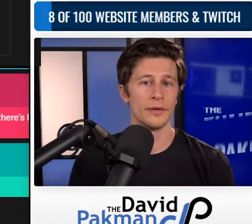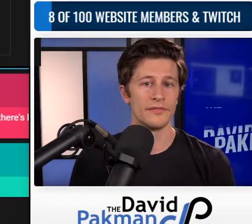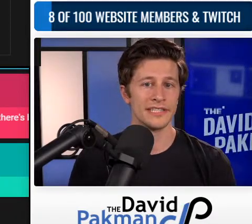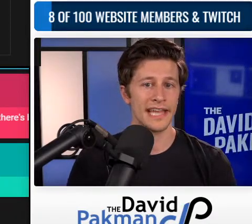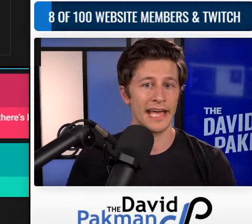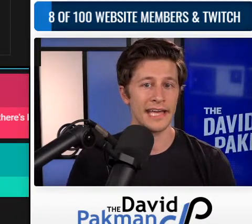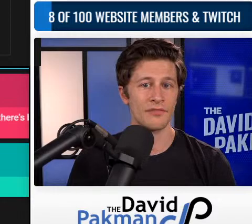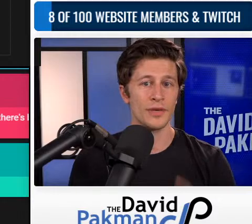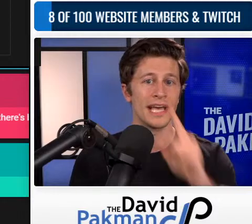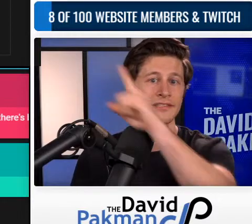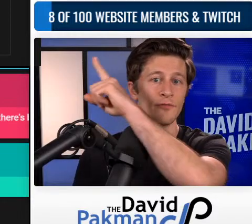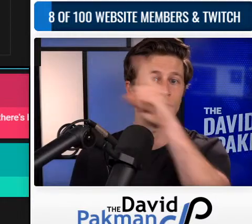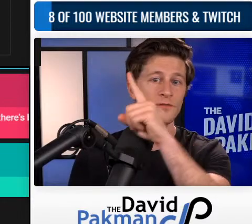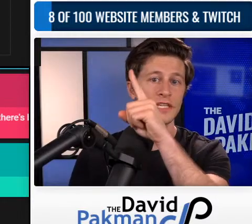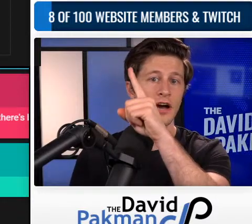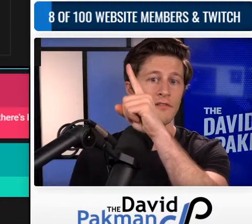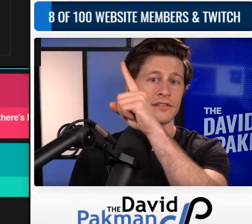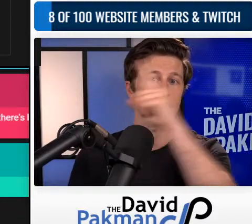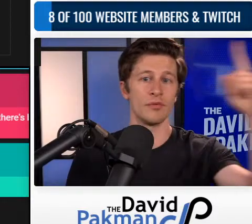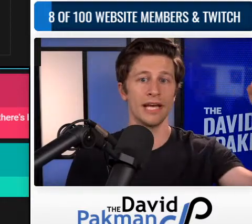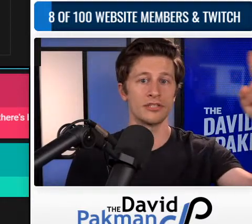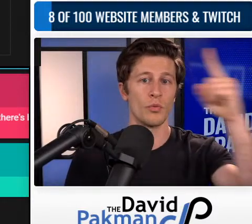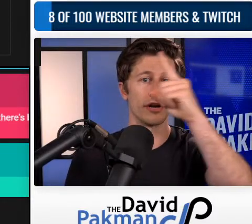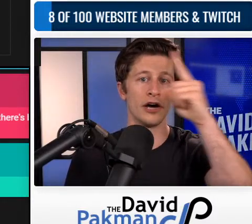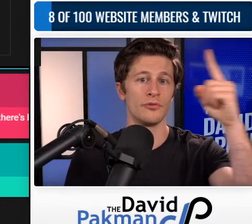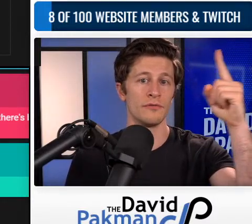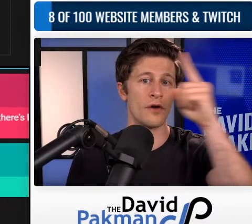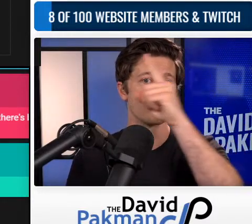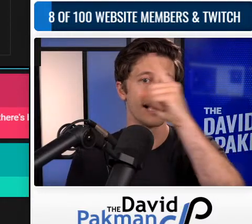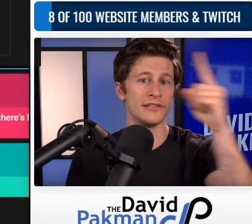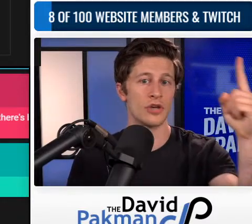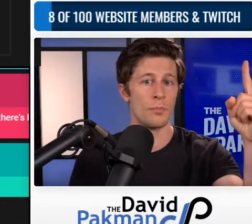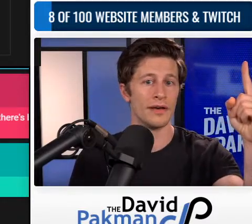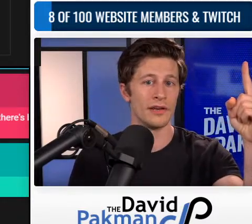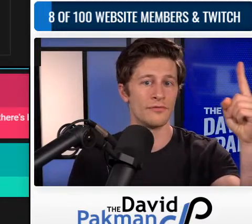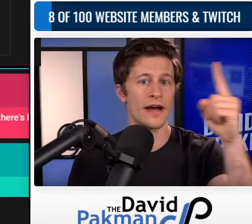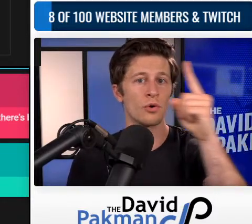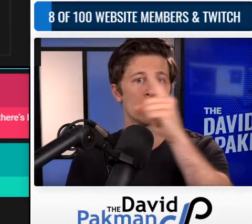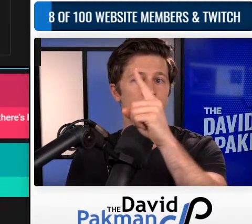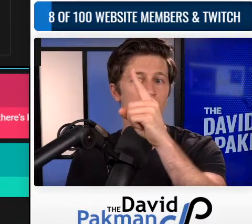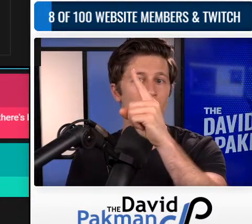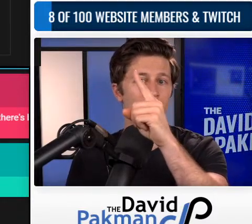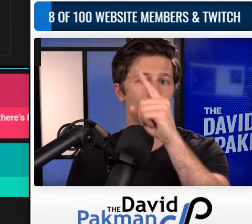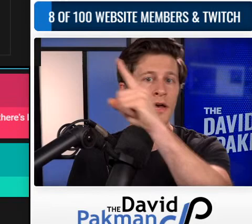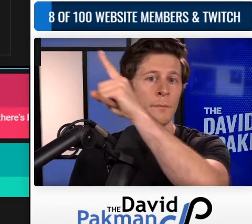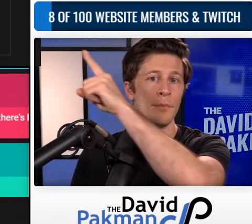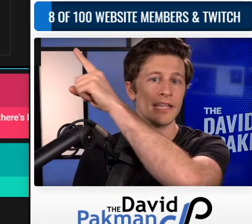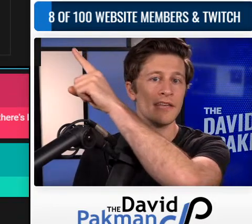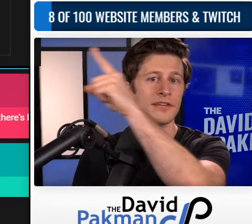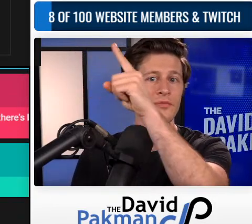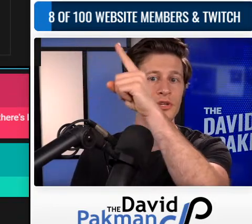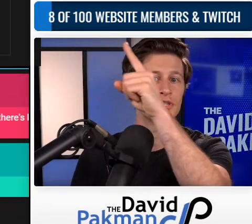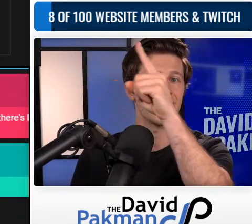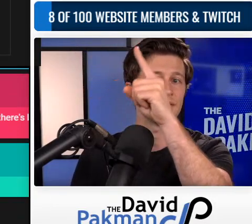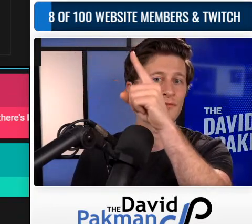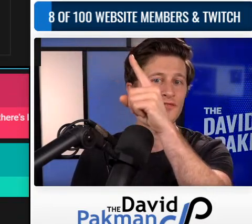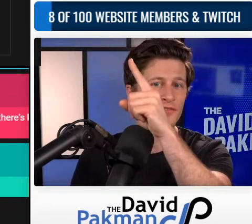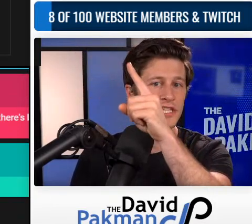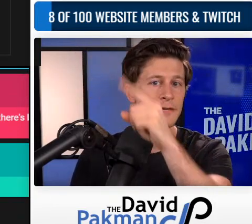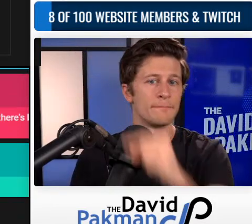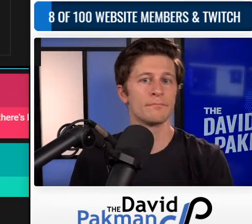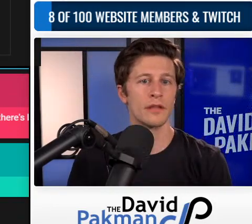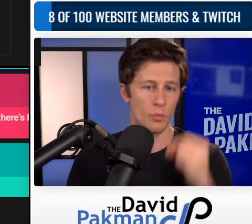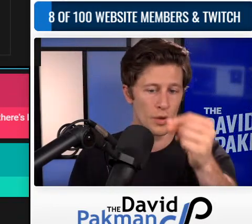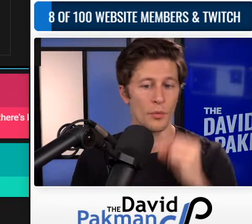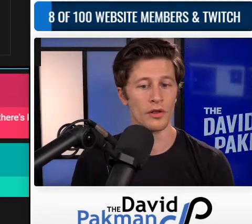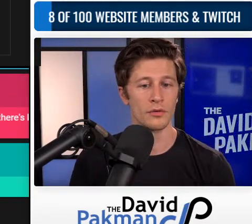a little bit of it today if we get to 50. Obviously, if we get to 100, phone lines open and fireworks go off. But even if we just get to